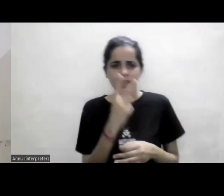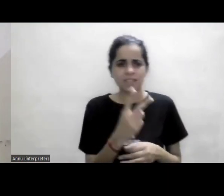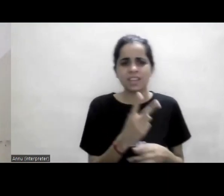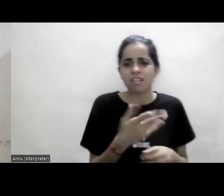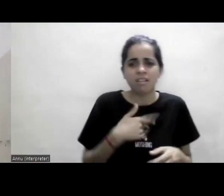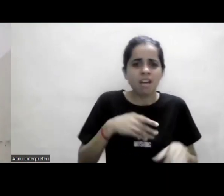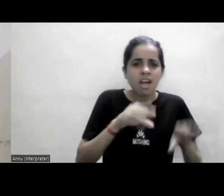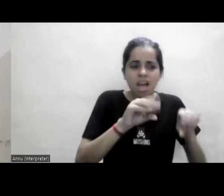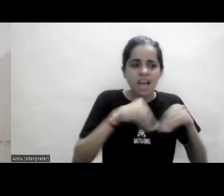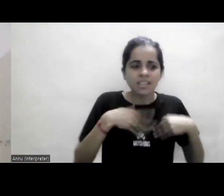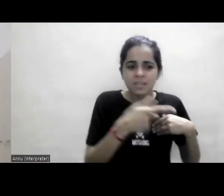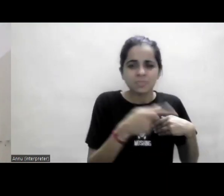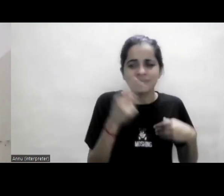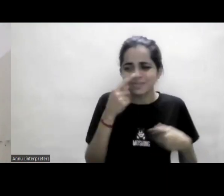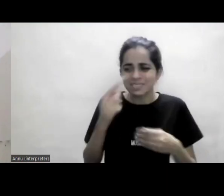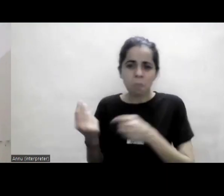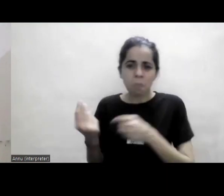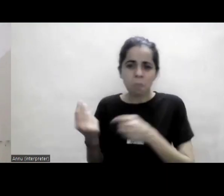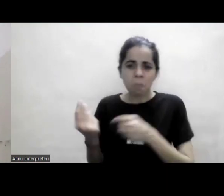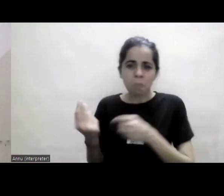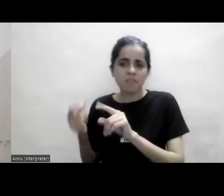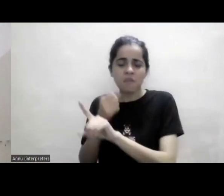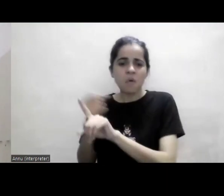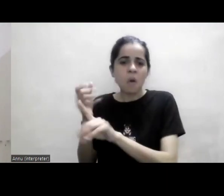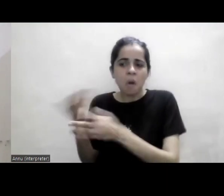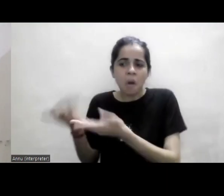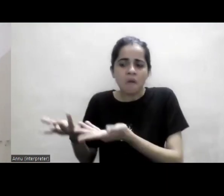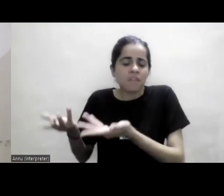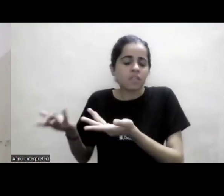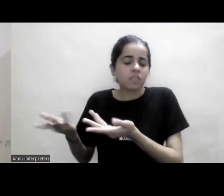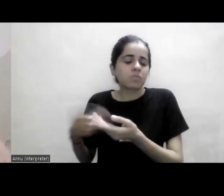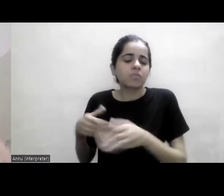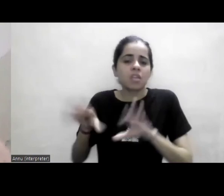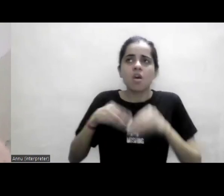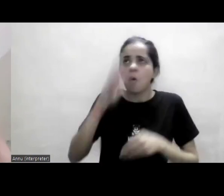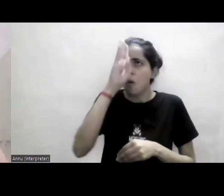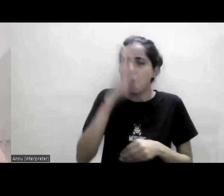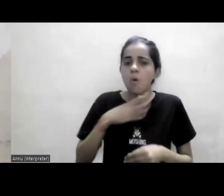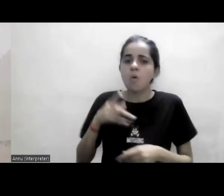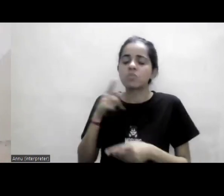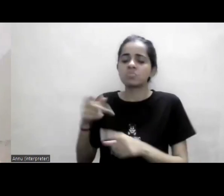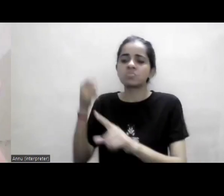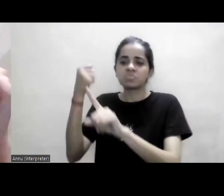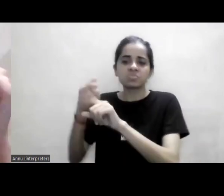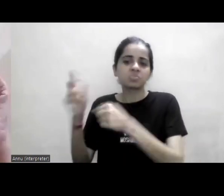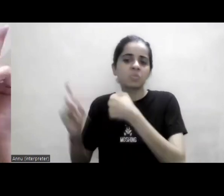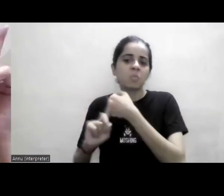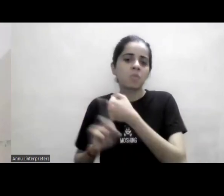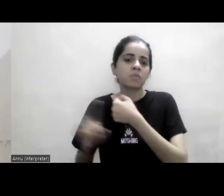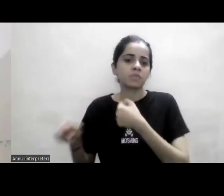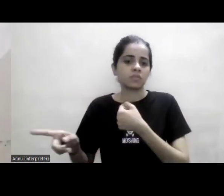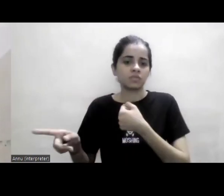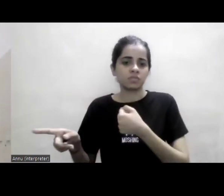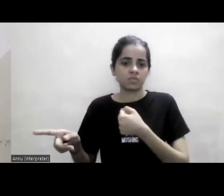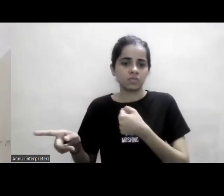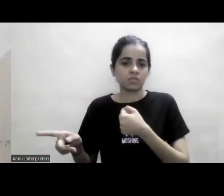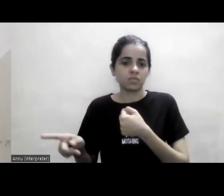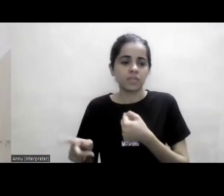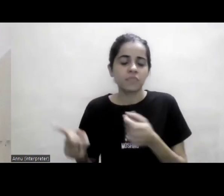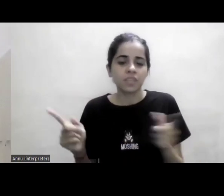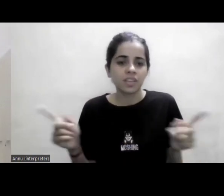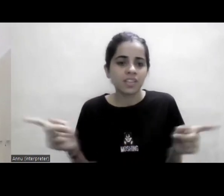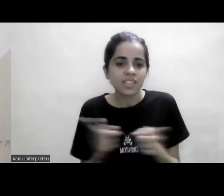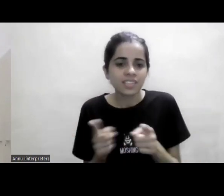hai. I got reminded of that intersection we were discussing about, that it's also